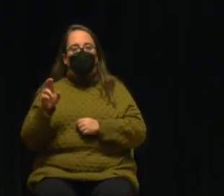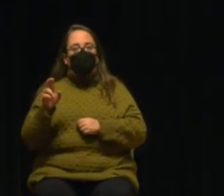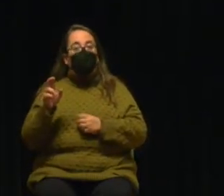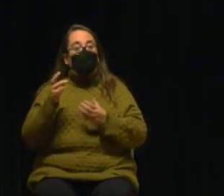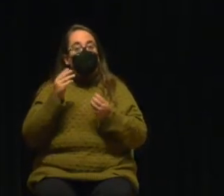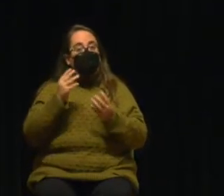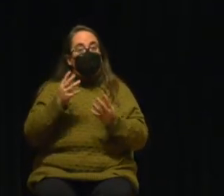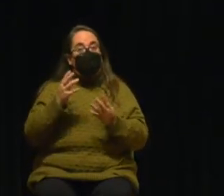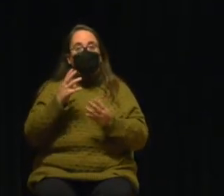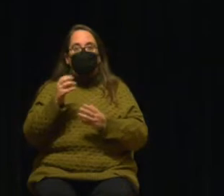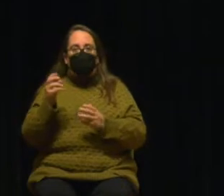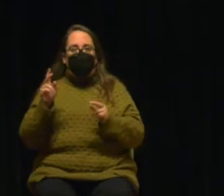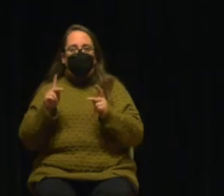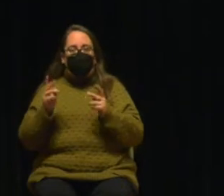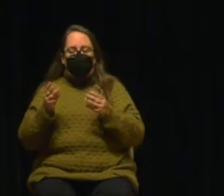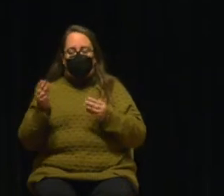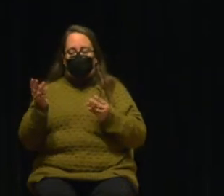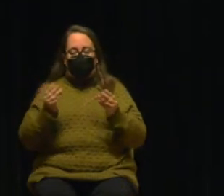as well as people.